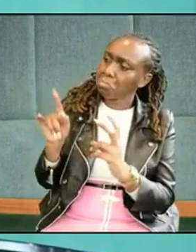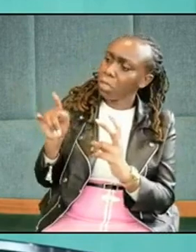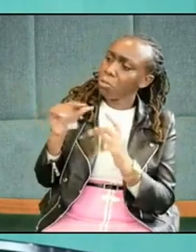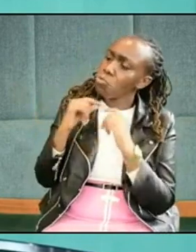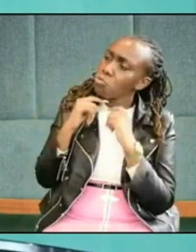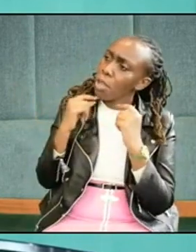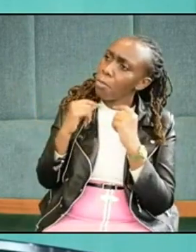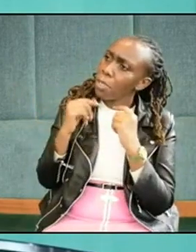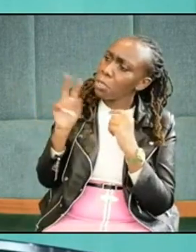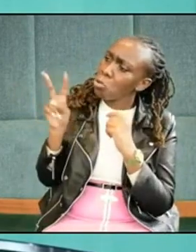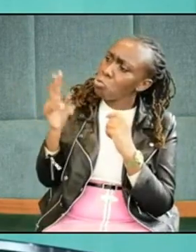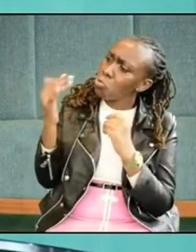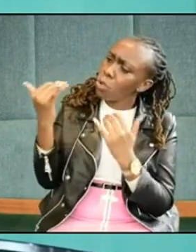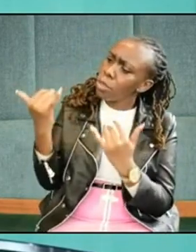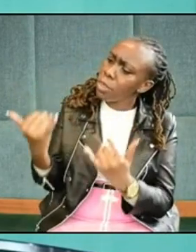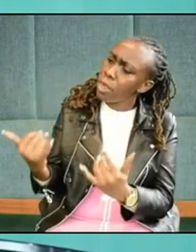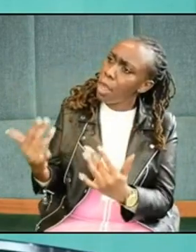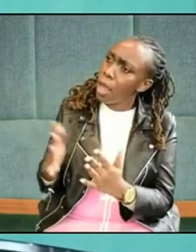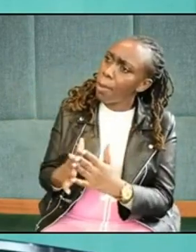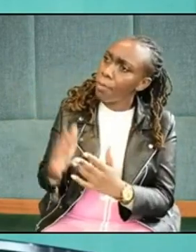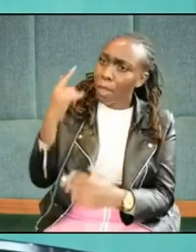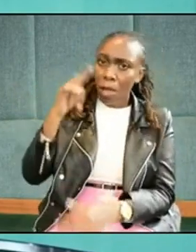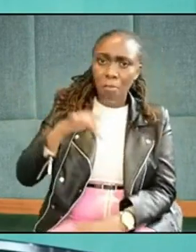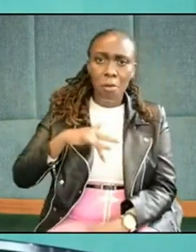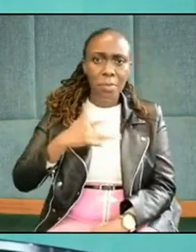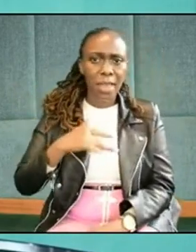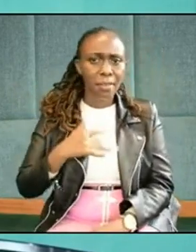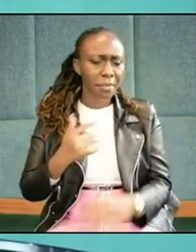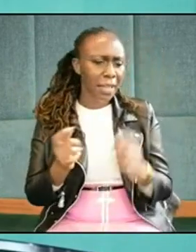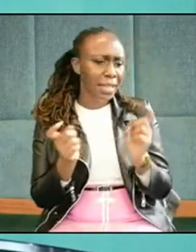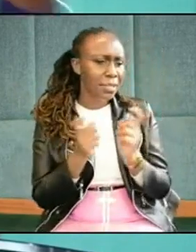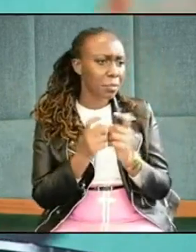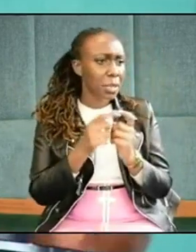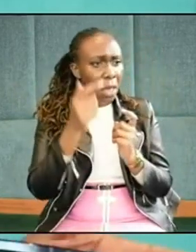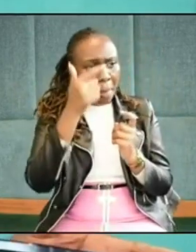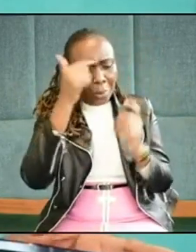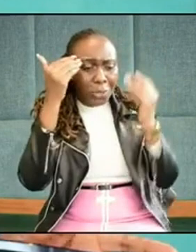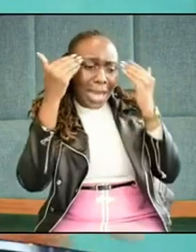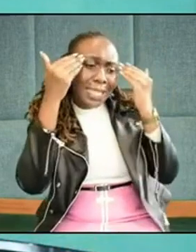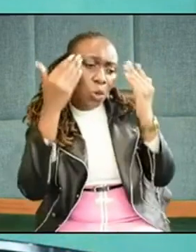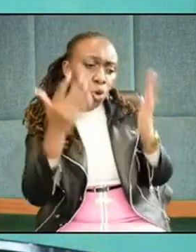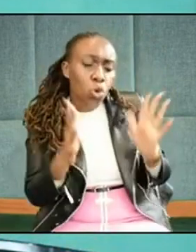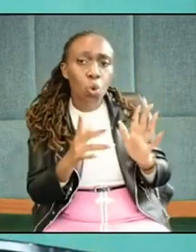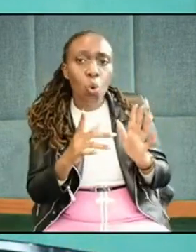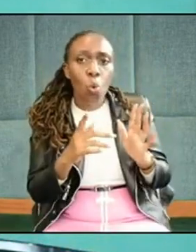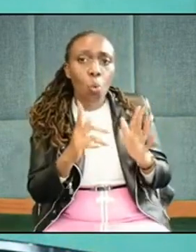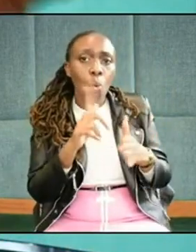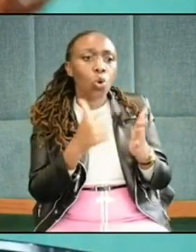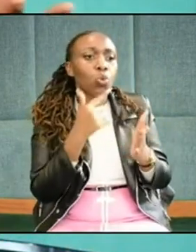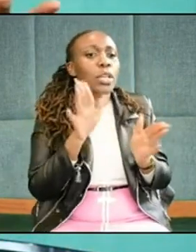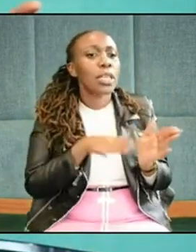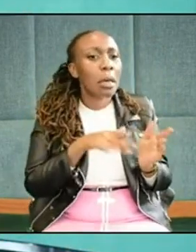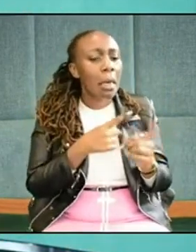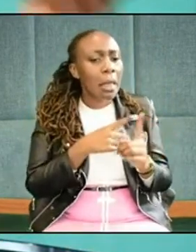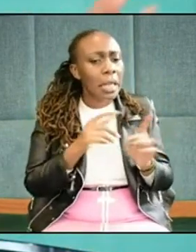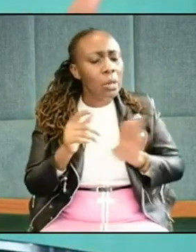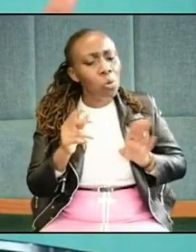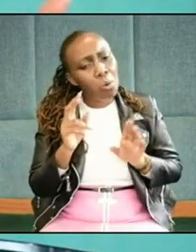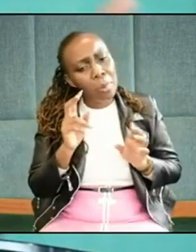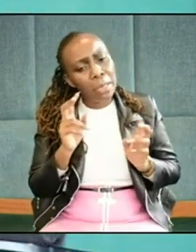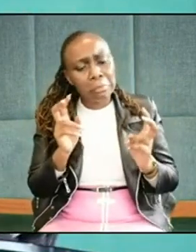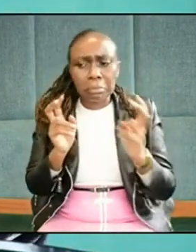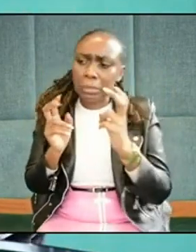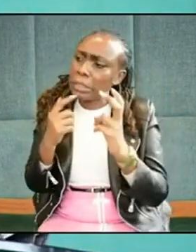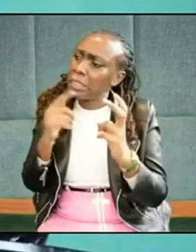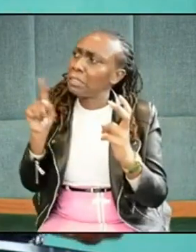said, "Yes." She says, "Oh, you look so young." It was so painful to me because, number one, I didn't know what to say. Number two, she looks at me and she says, "You are